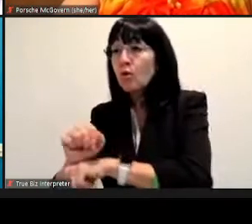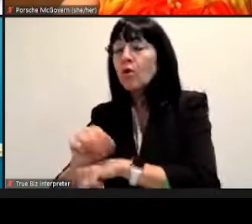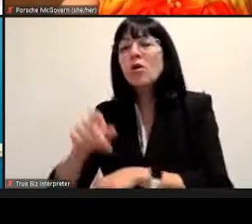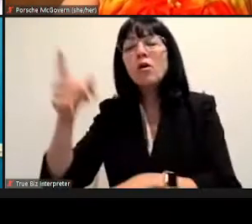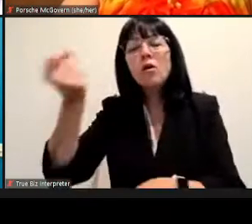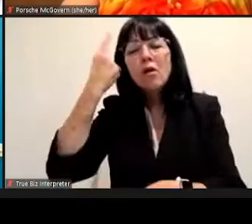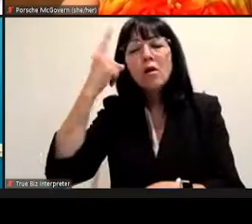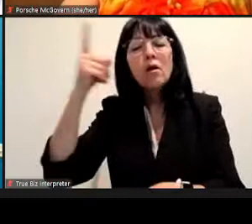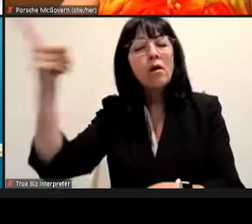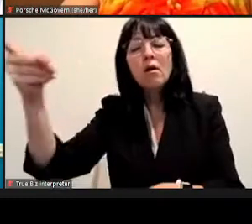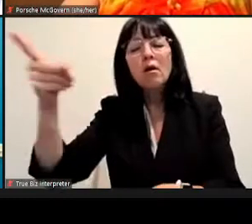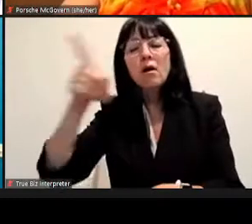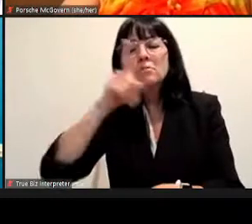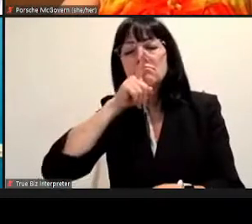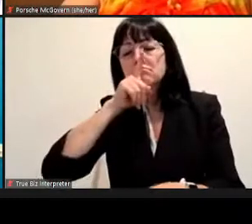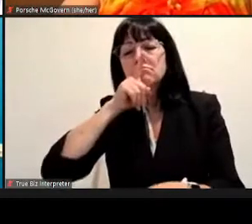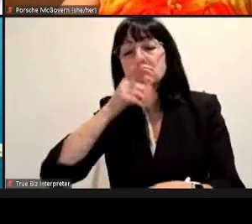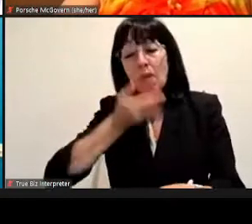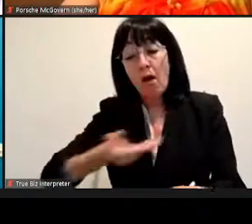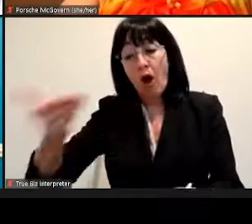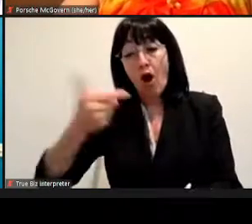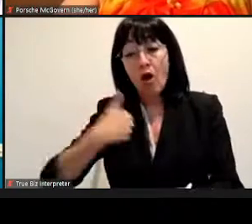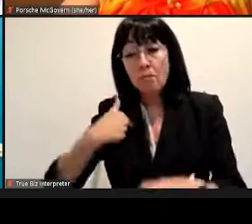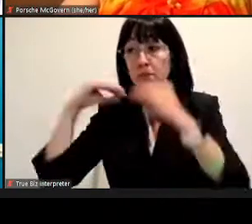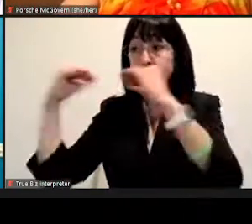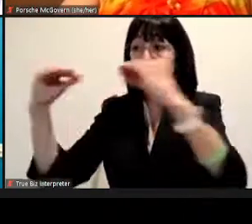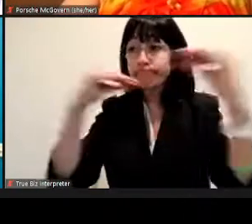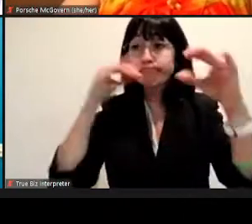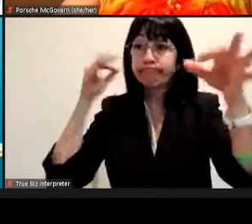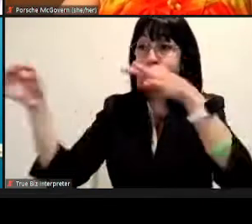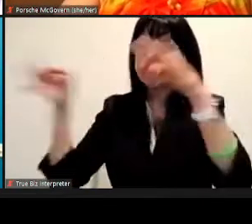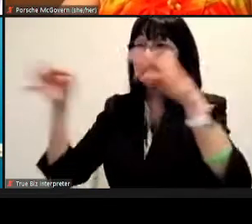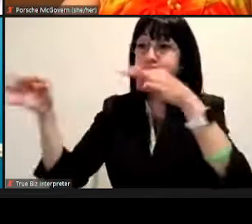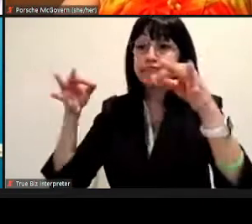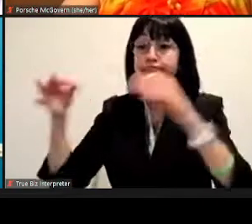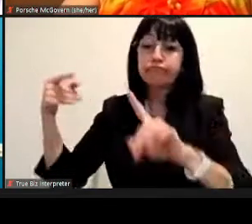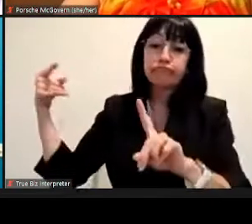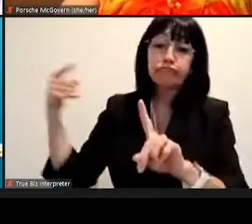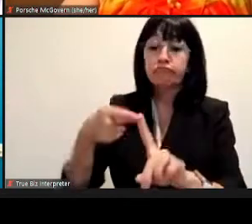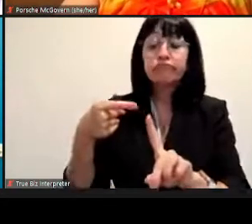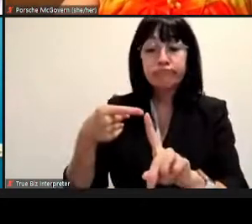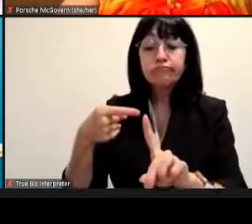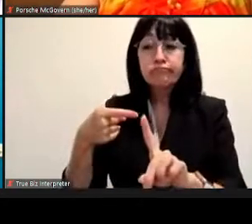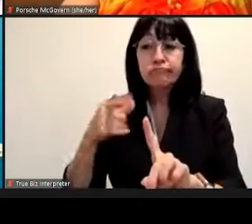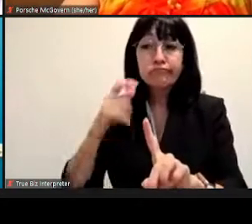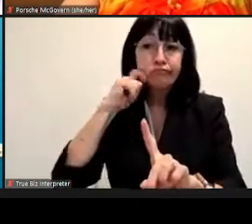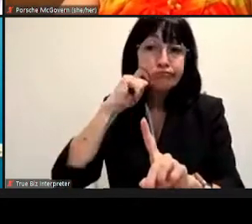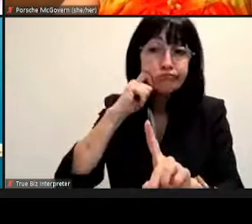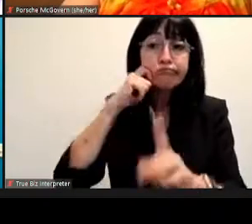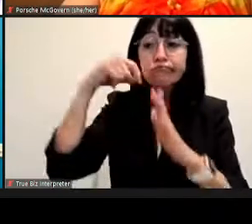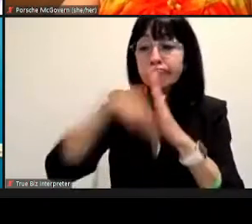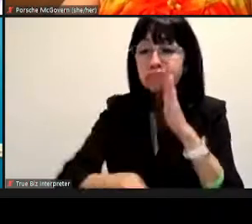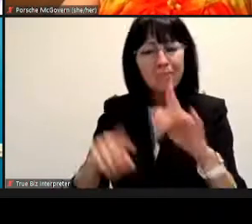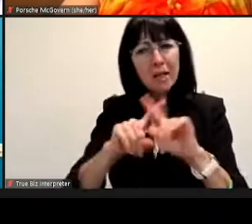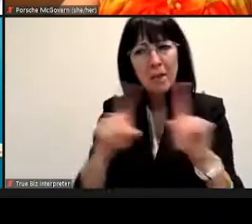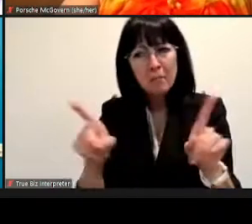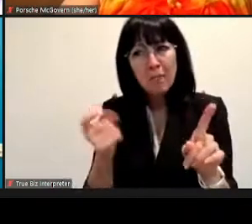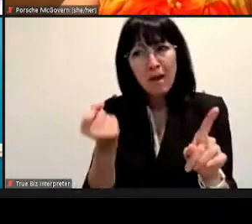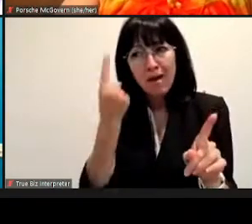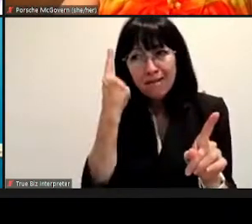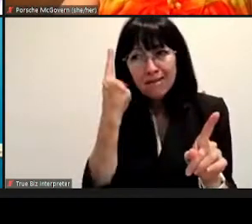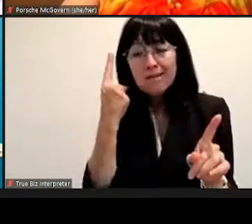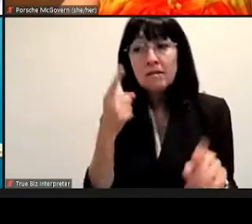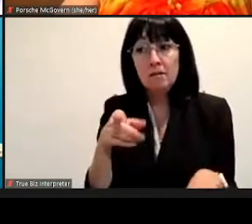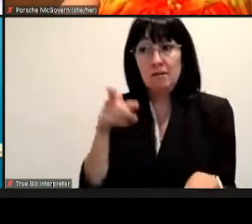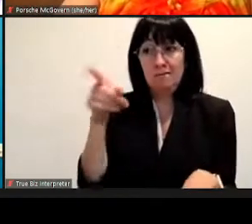anti-oppression, then what is most important to me is that I'm not hearing, excuse my language, bullshit, or you're not doing bullshit and you're not making bullshit